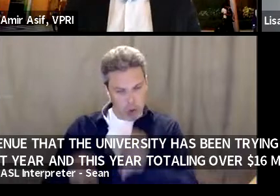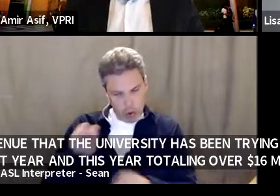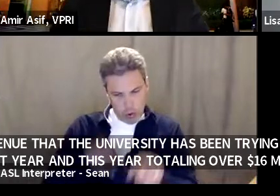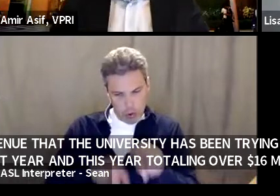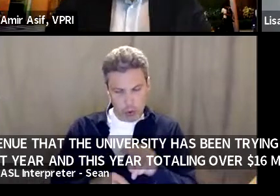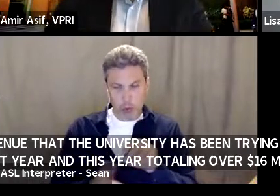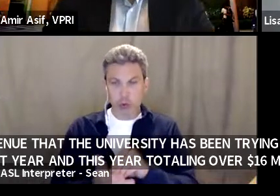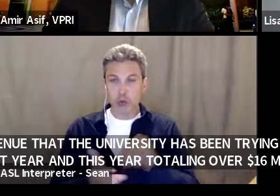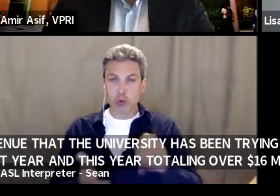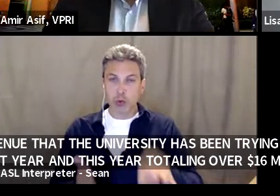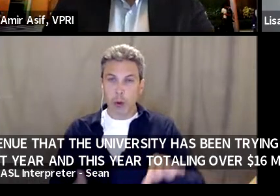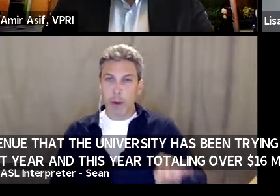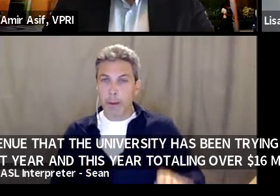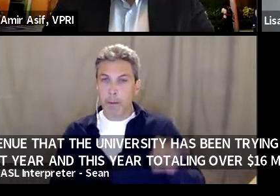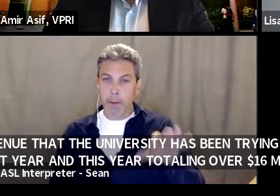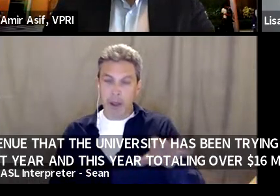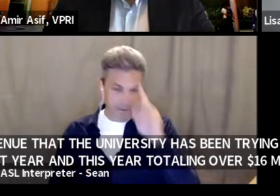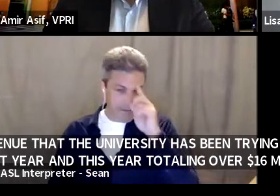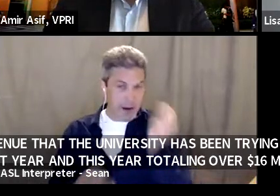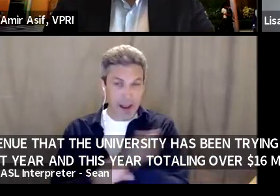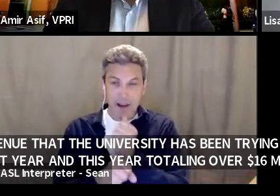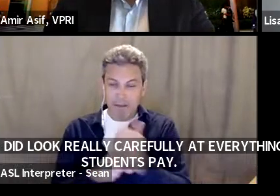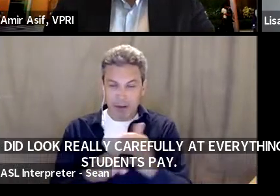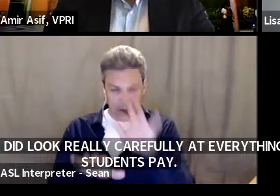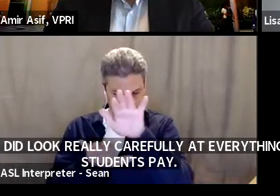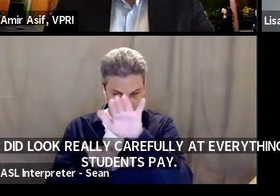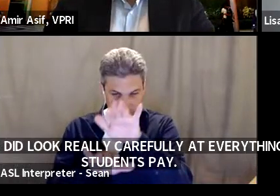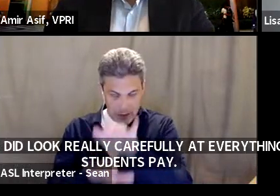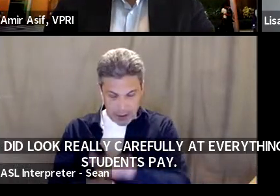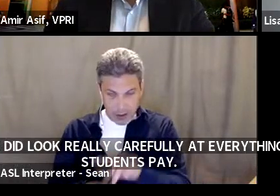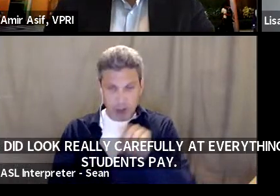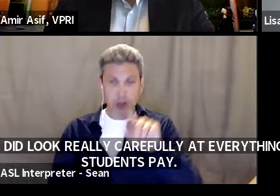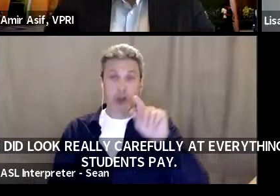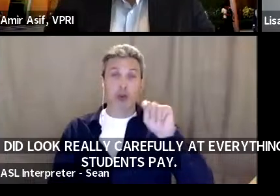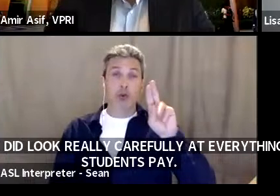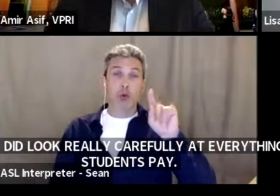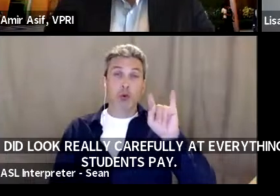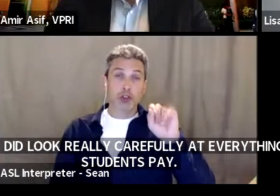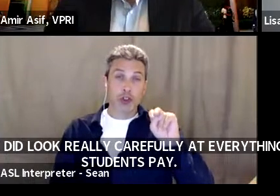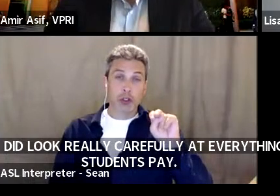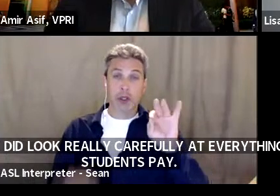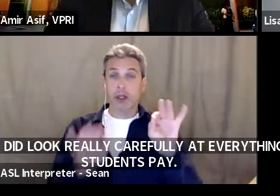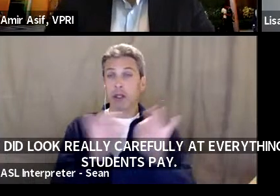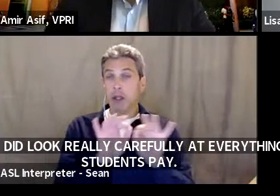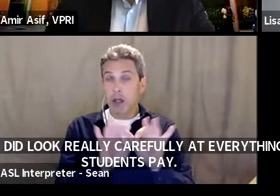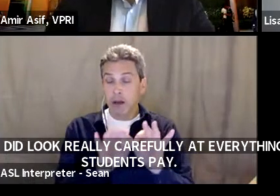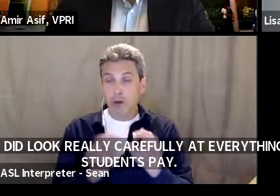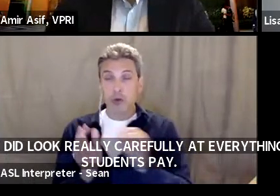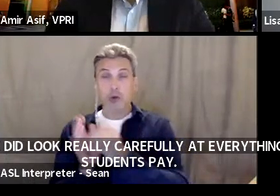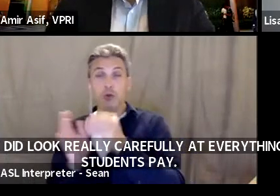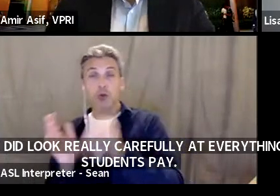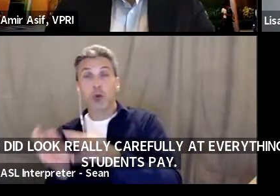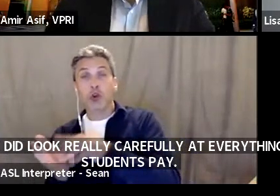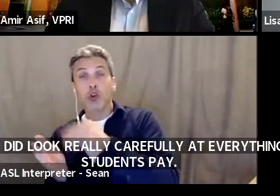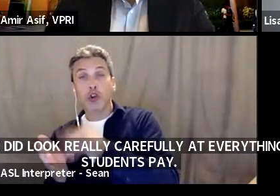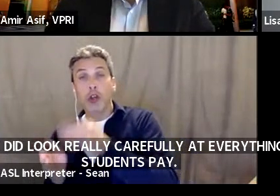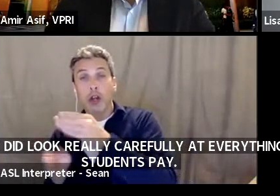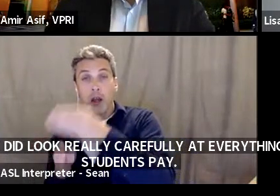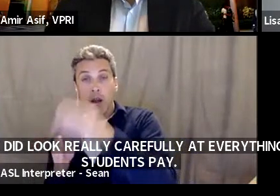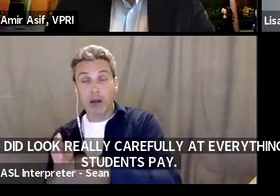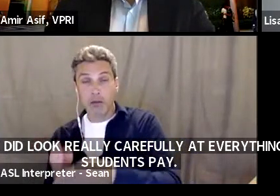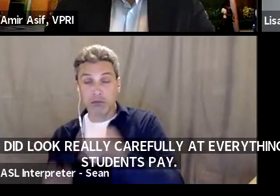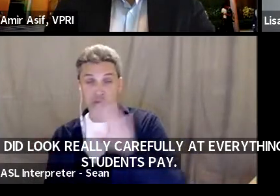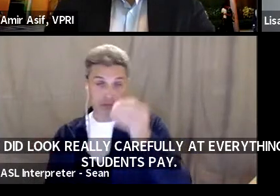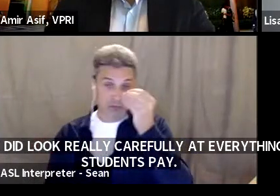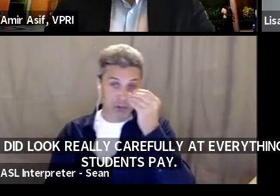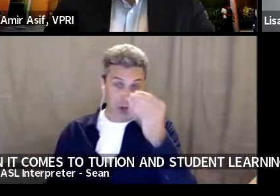it comes to tuition and meeting the student learning outcomes, I want to say that online delivery is